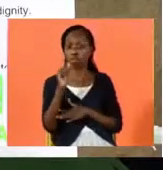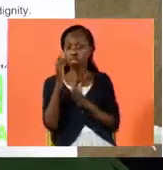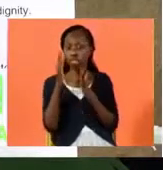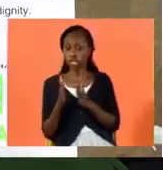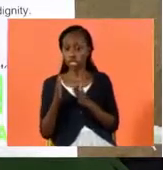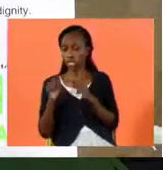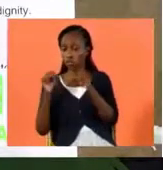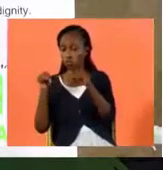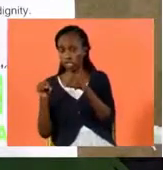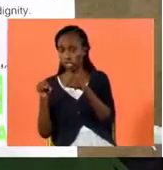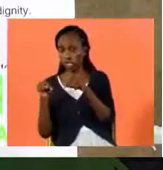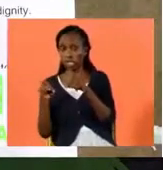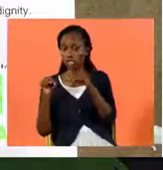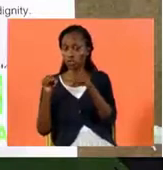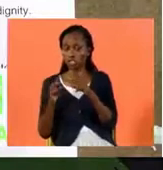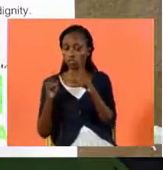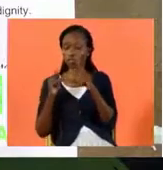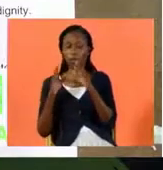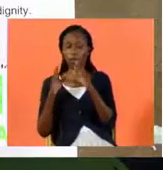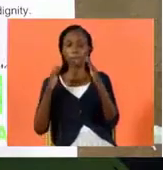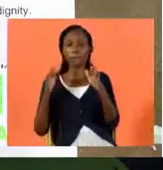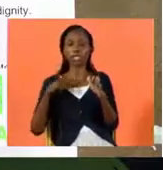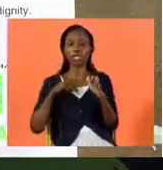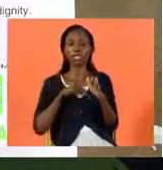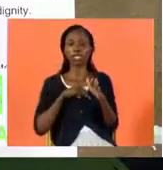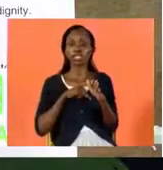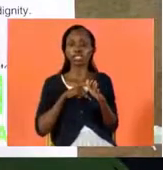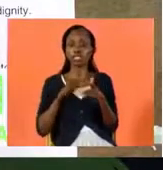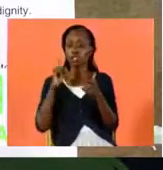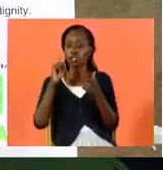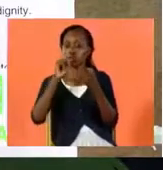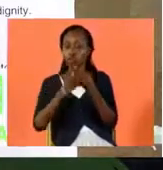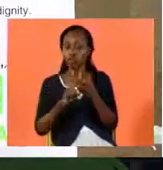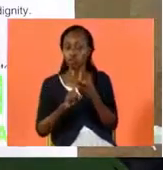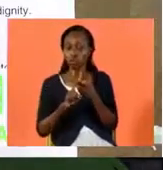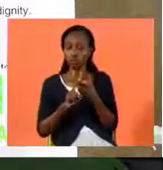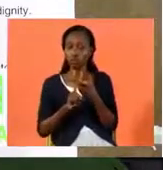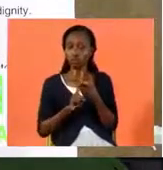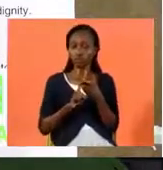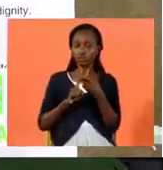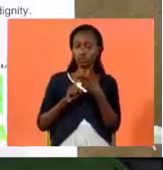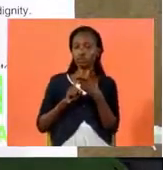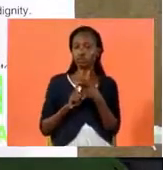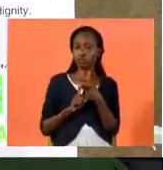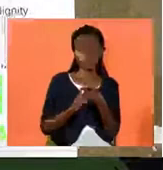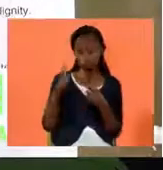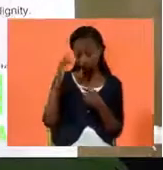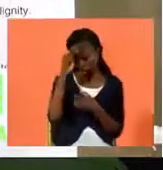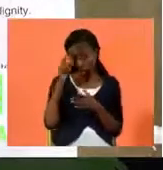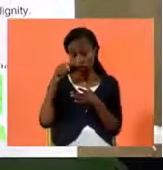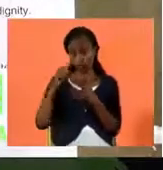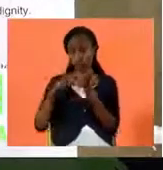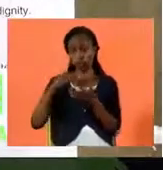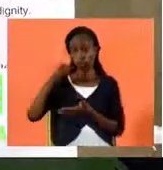course, today is a very, very big day to problematize the issue of illicit financial flows. It's a reading of our